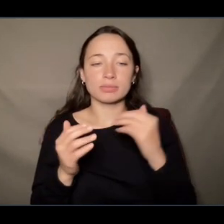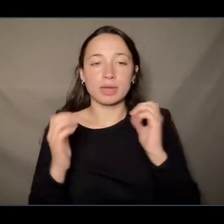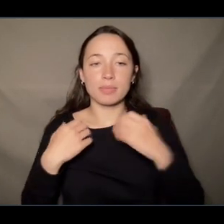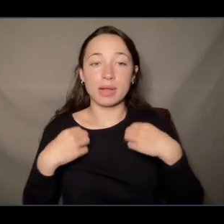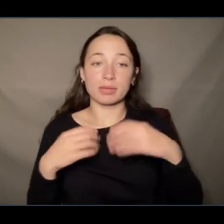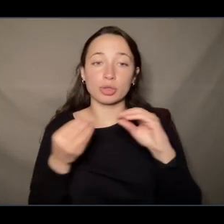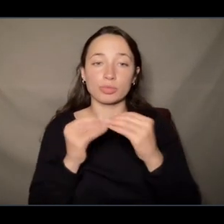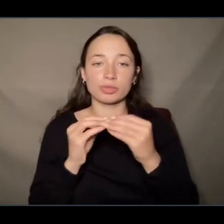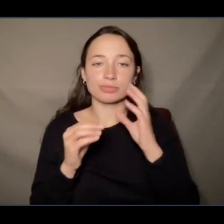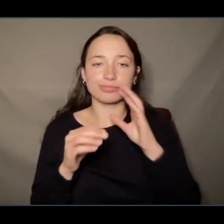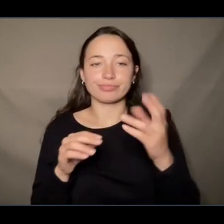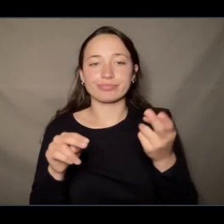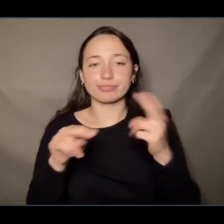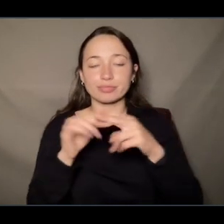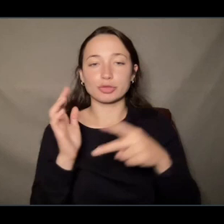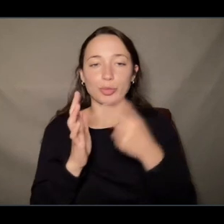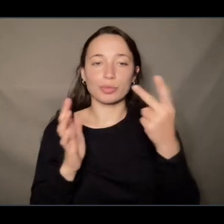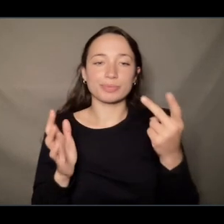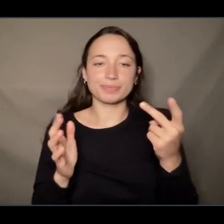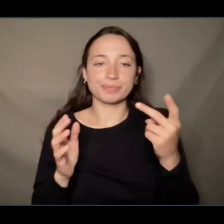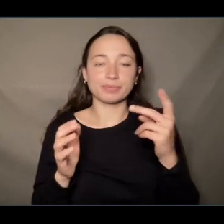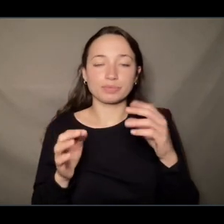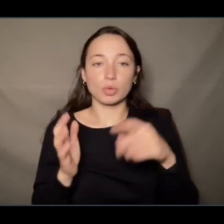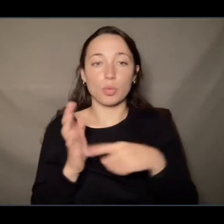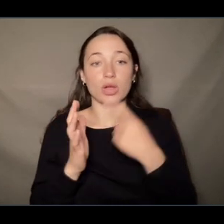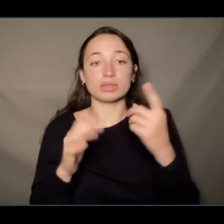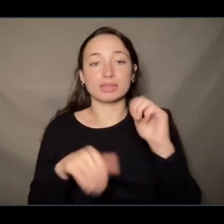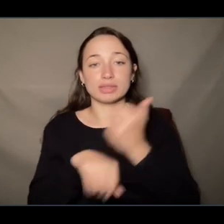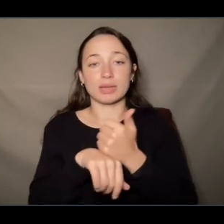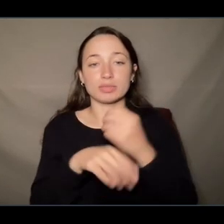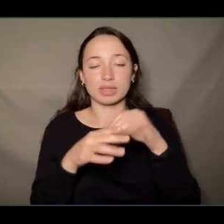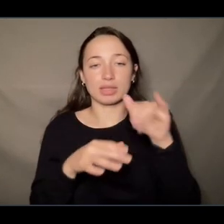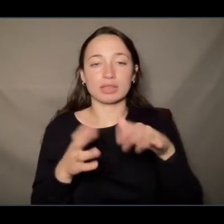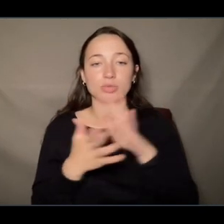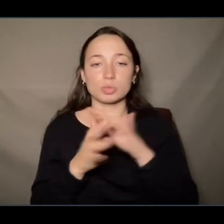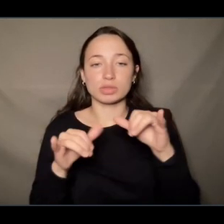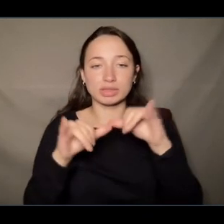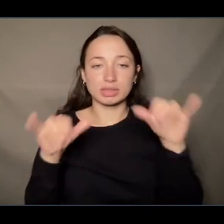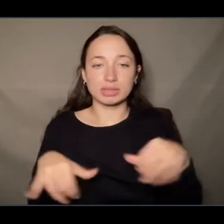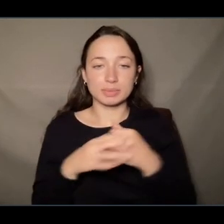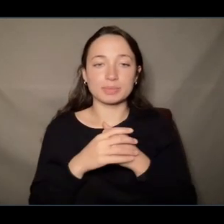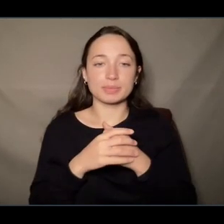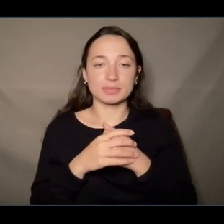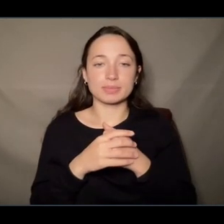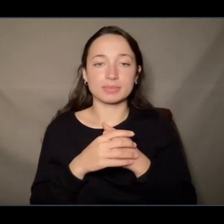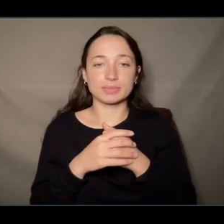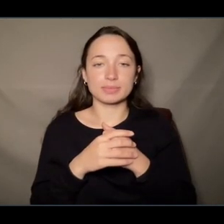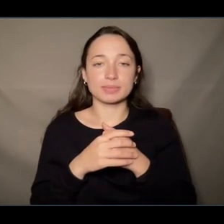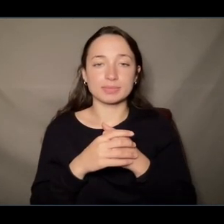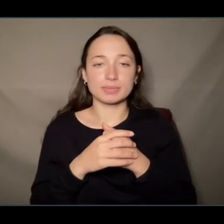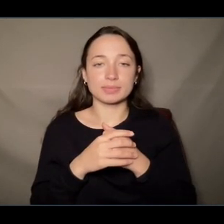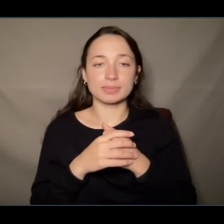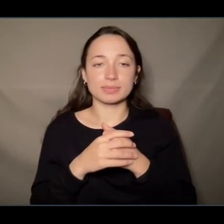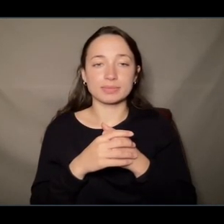backpack number will probably more than double once we're established in that school system.